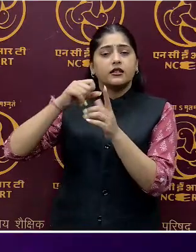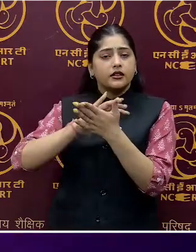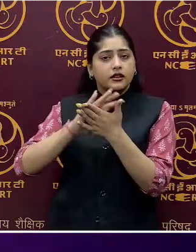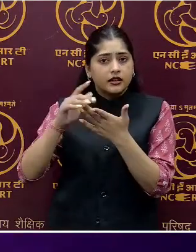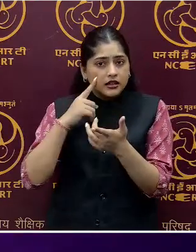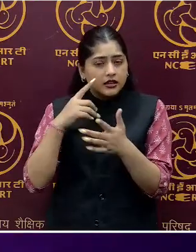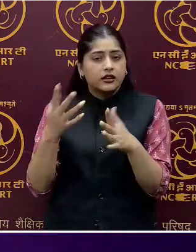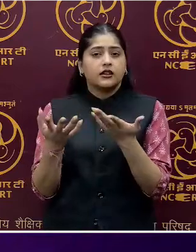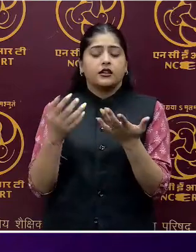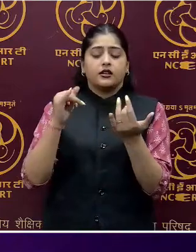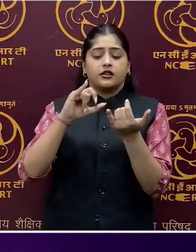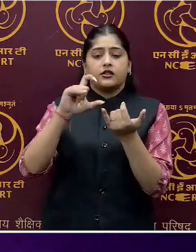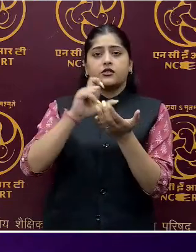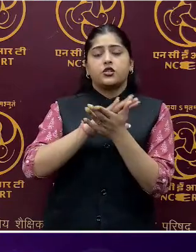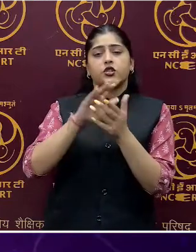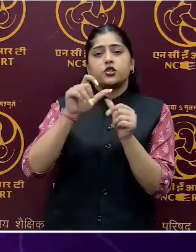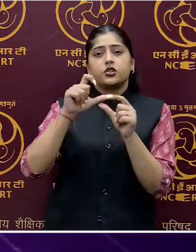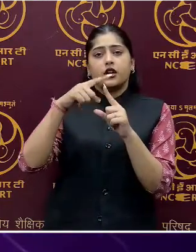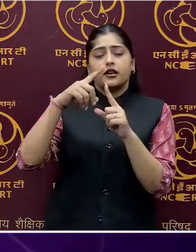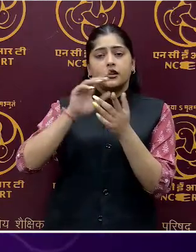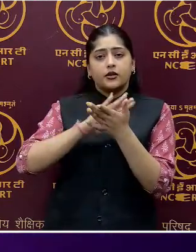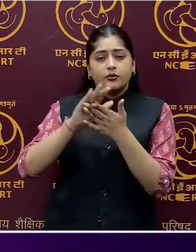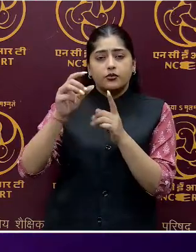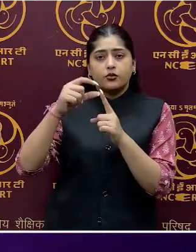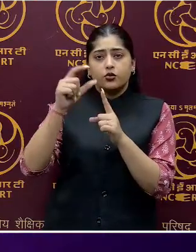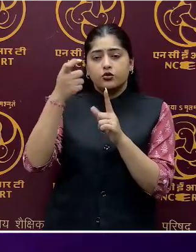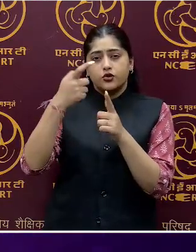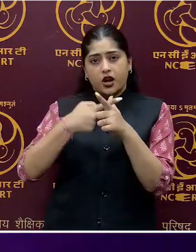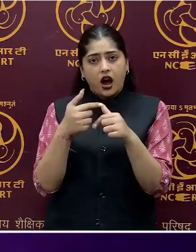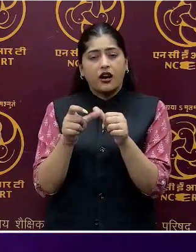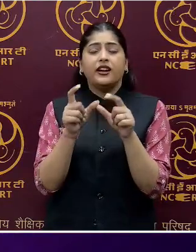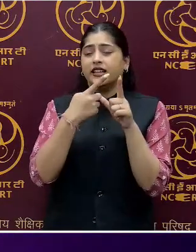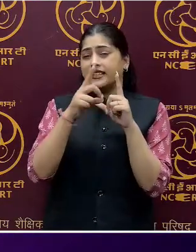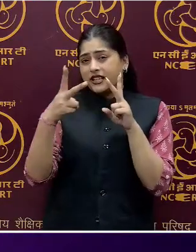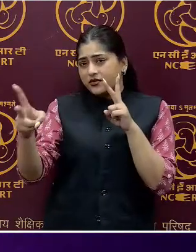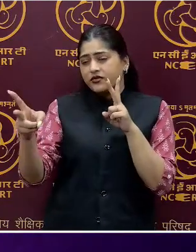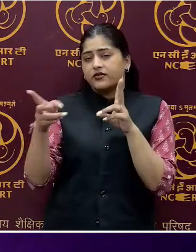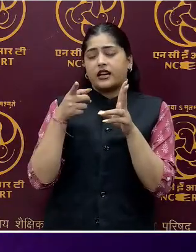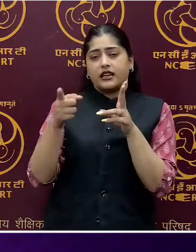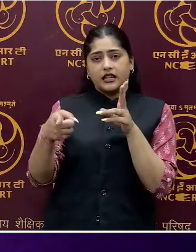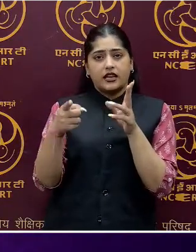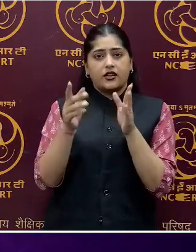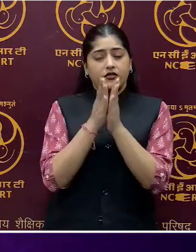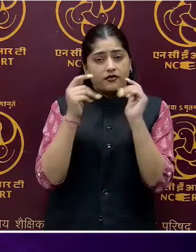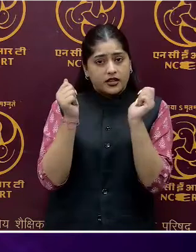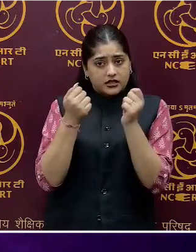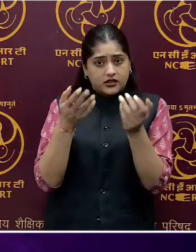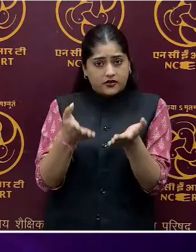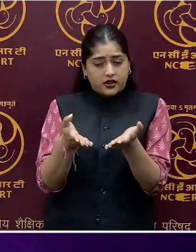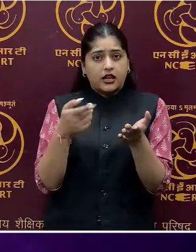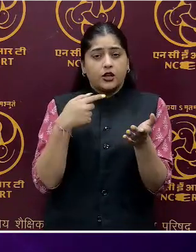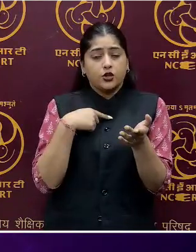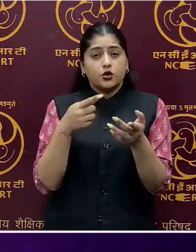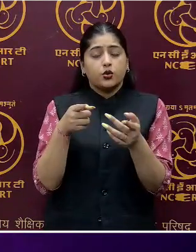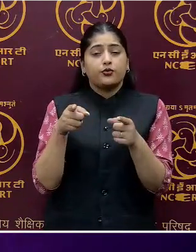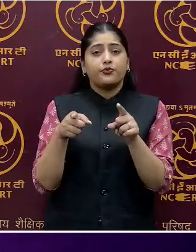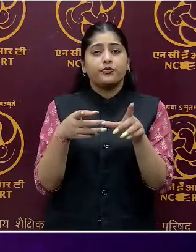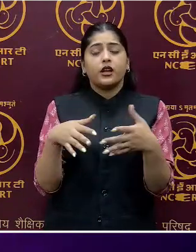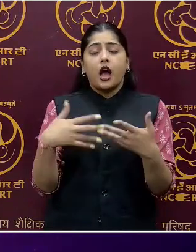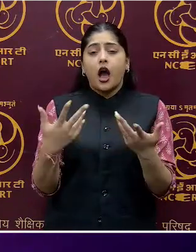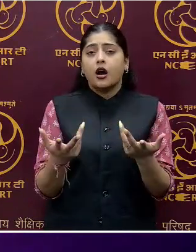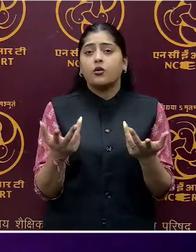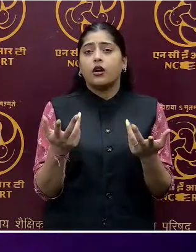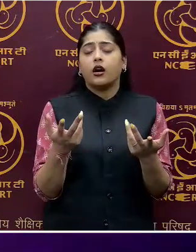Puja is also Vasant Panchami, Yes. again we worship nature. Yes. So these are like beautiful examples that how we